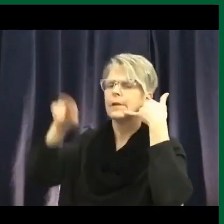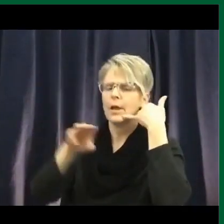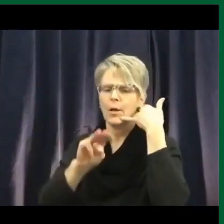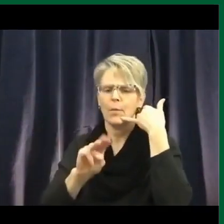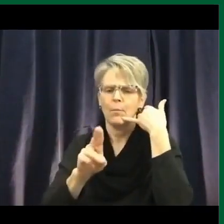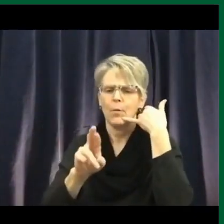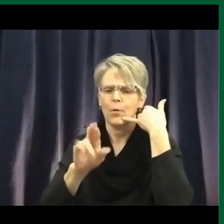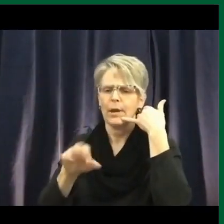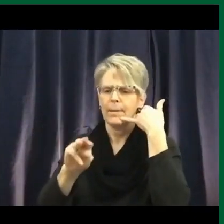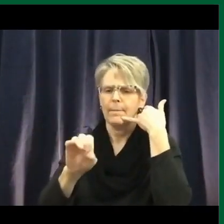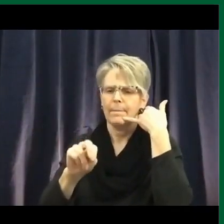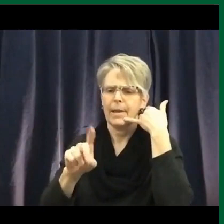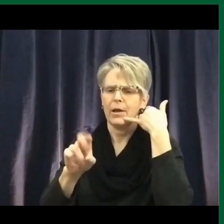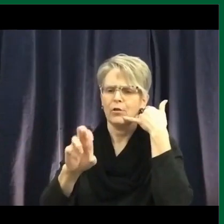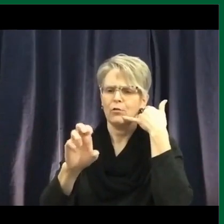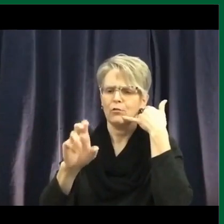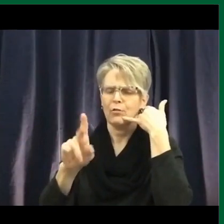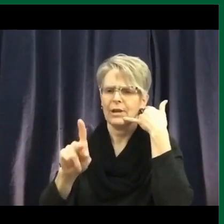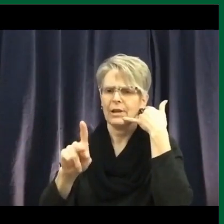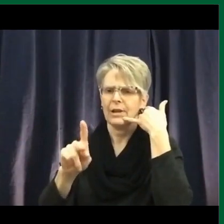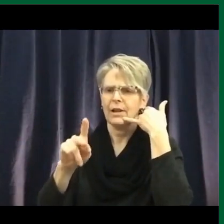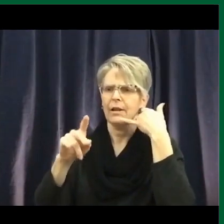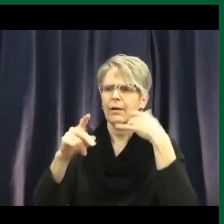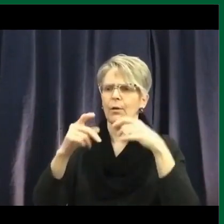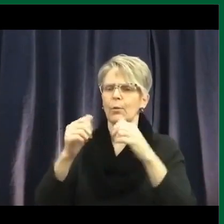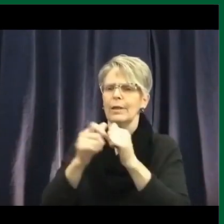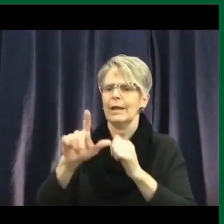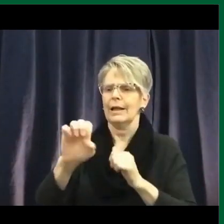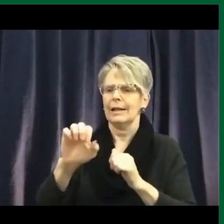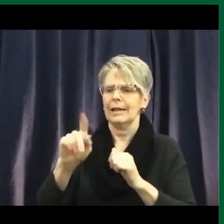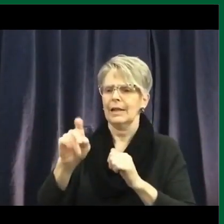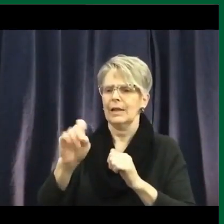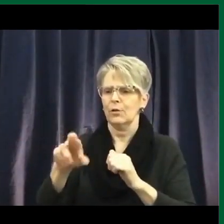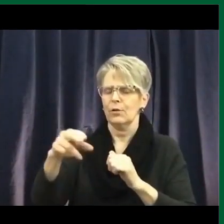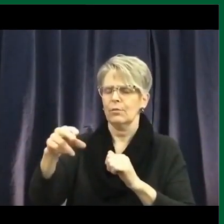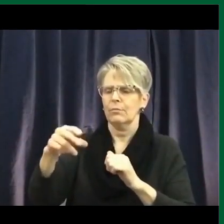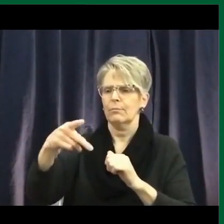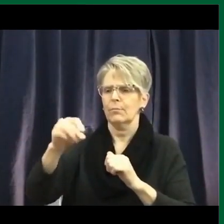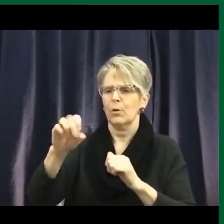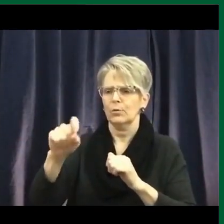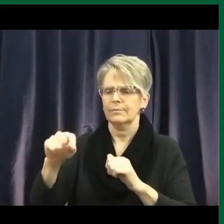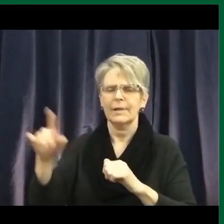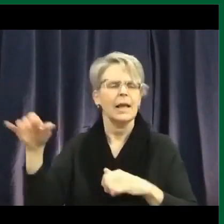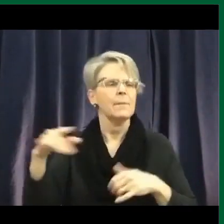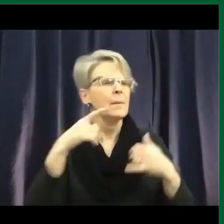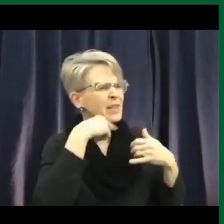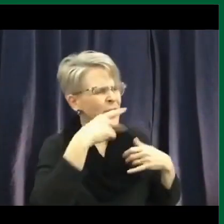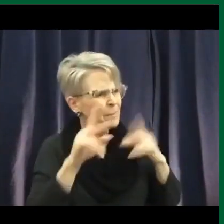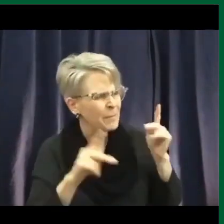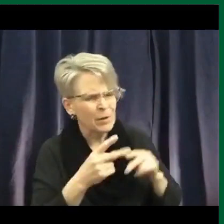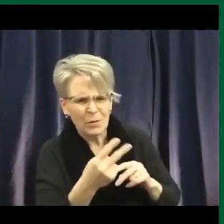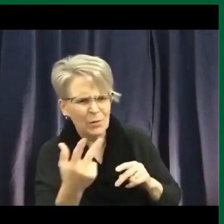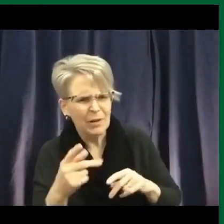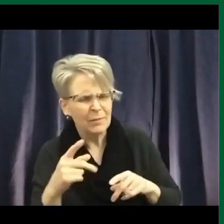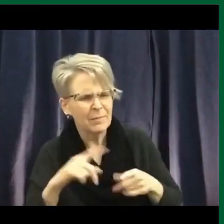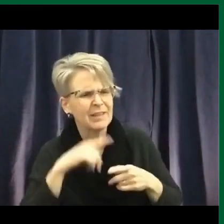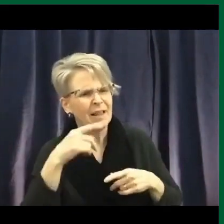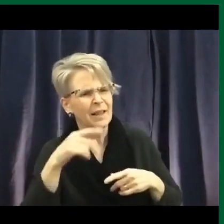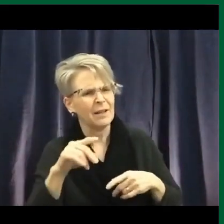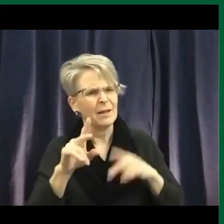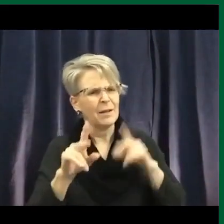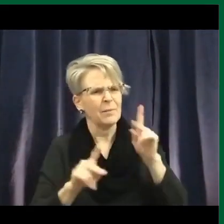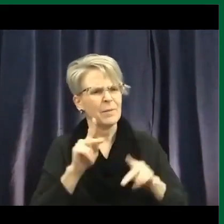Post. Good afternoon. You're asking people to keep in groups of 2 or 3, yet you're telling people over 50 to stay in the same